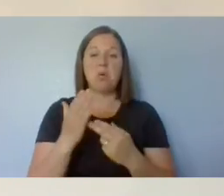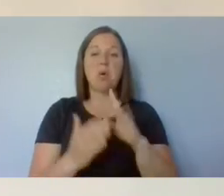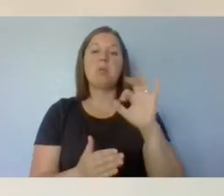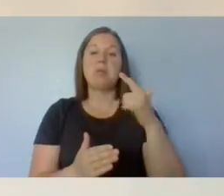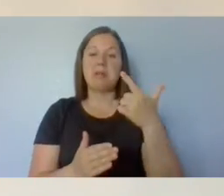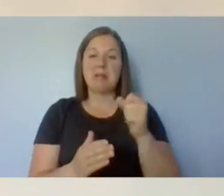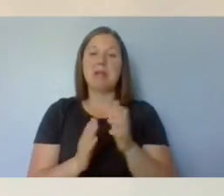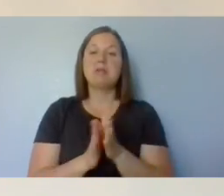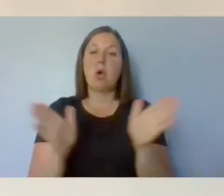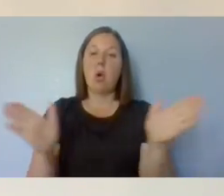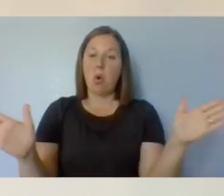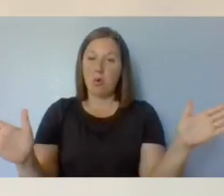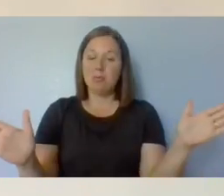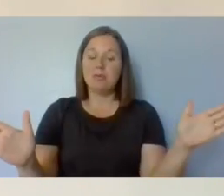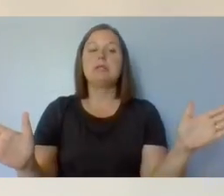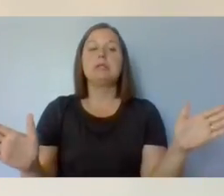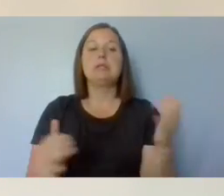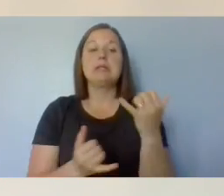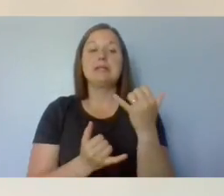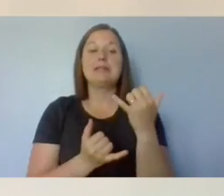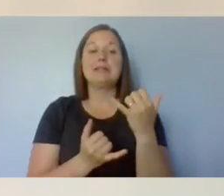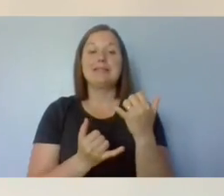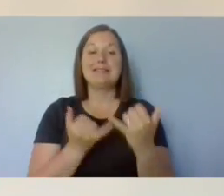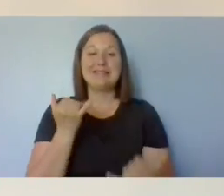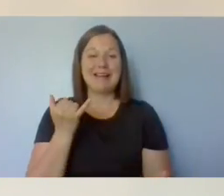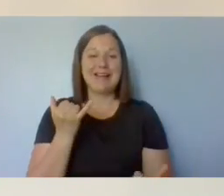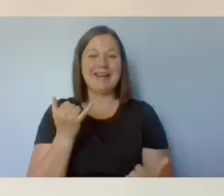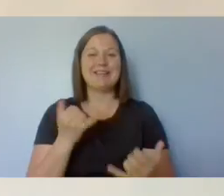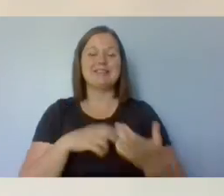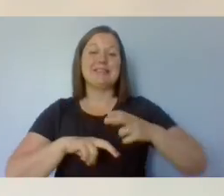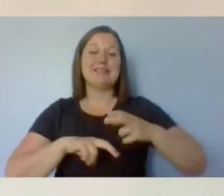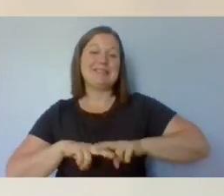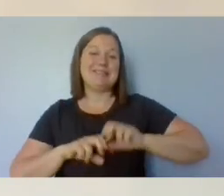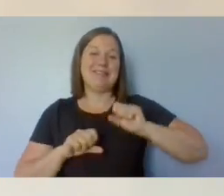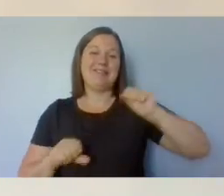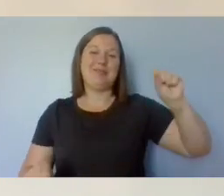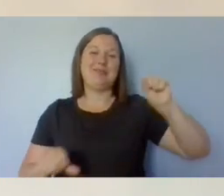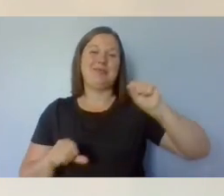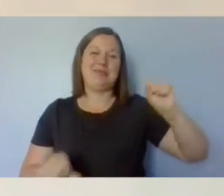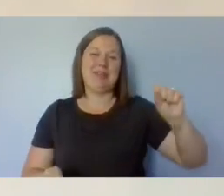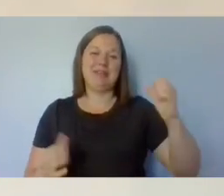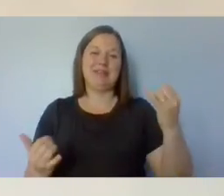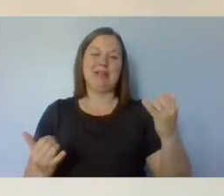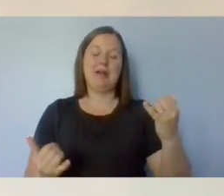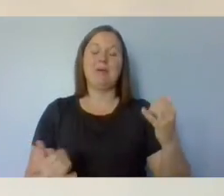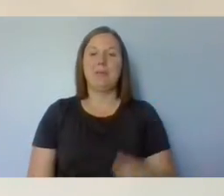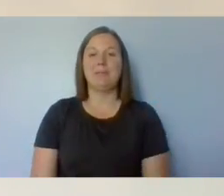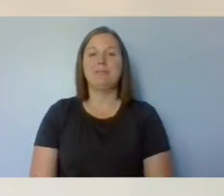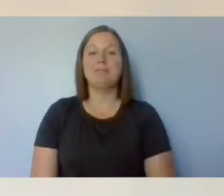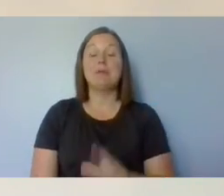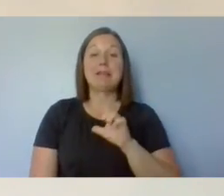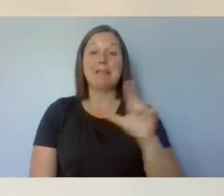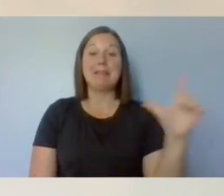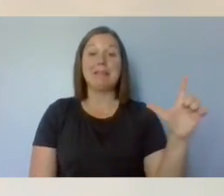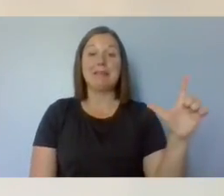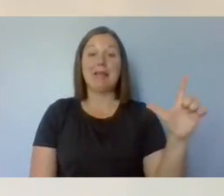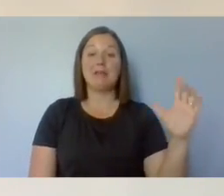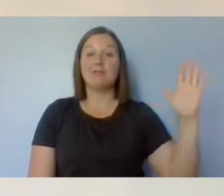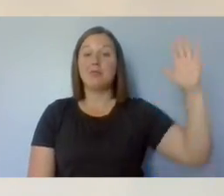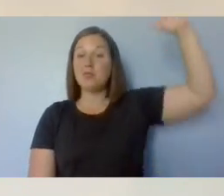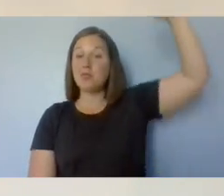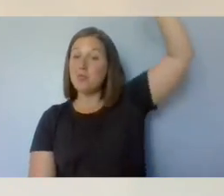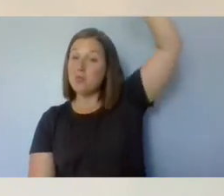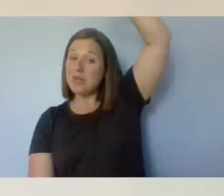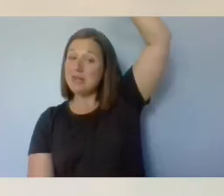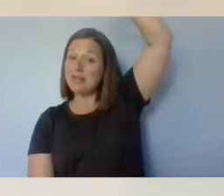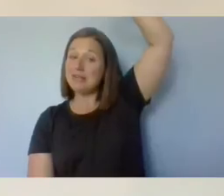facing. Last seated stretch here. So reach your left arm up and over towards